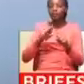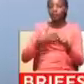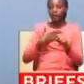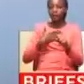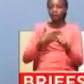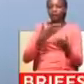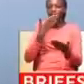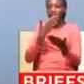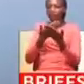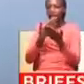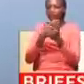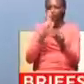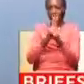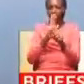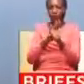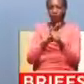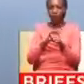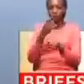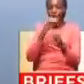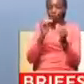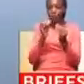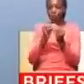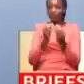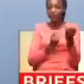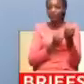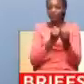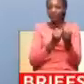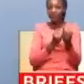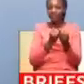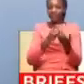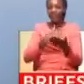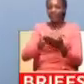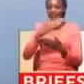Thank you for watching. Until next week, Saturday, for